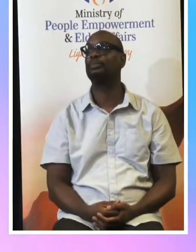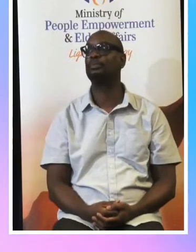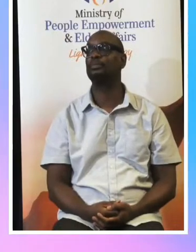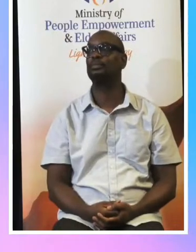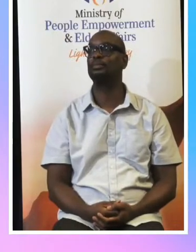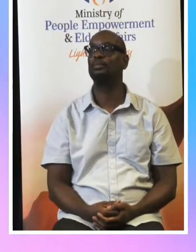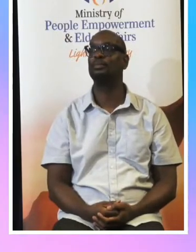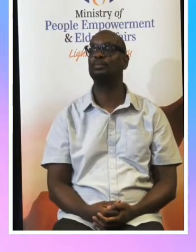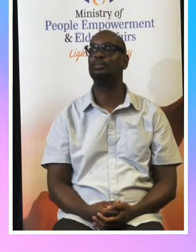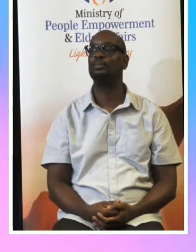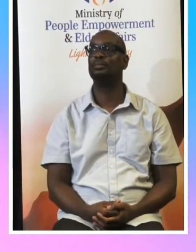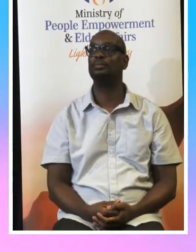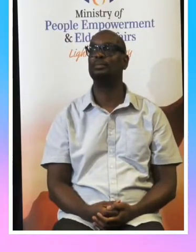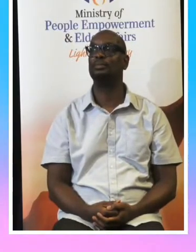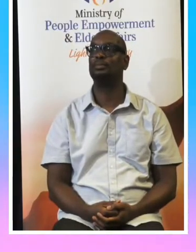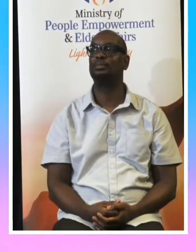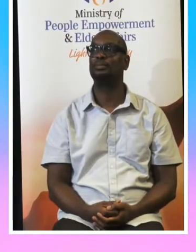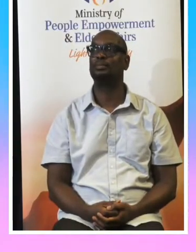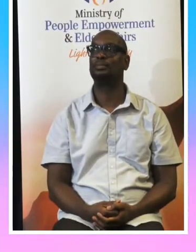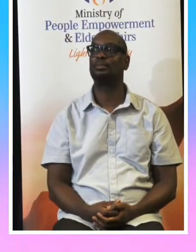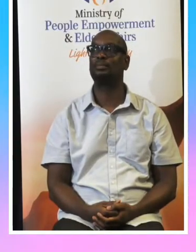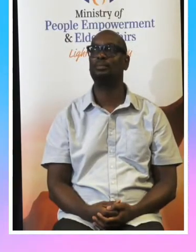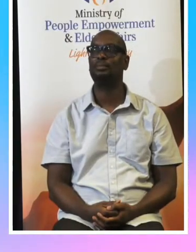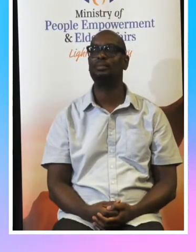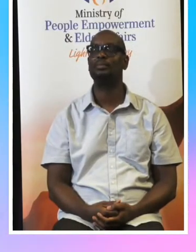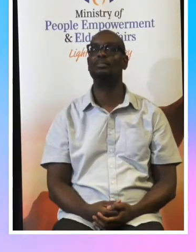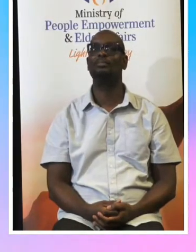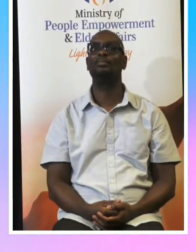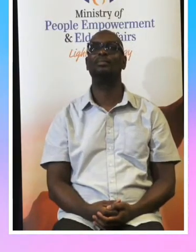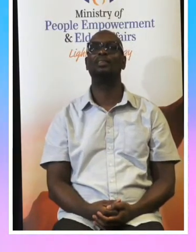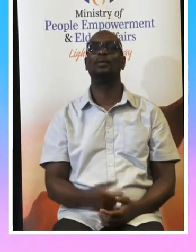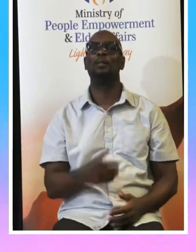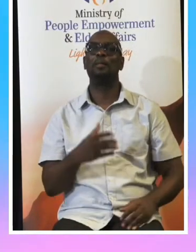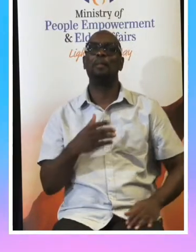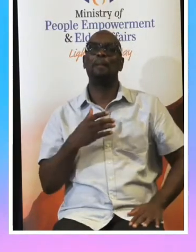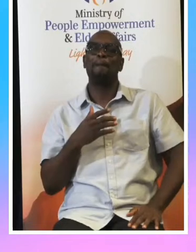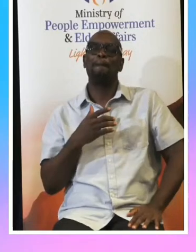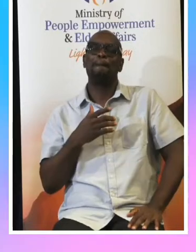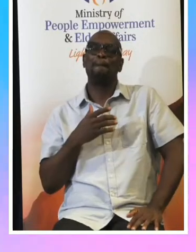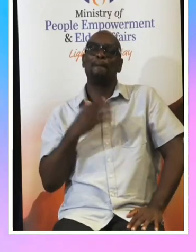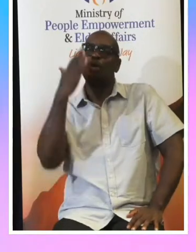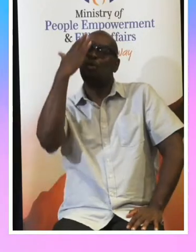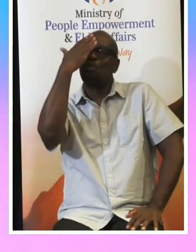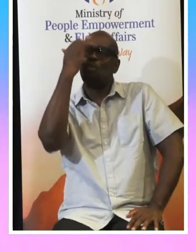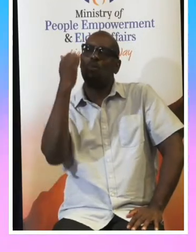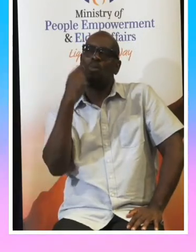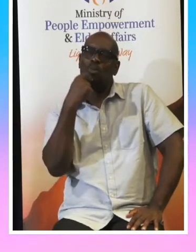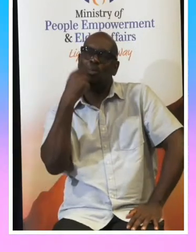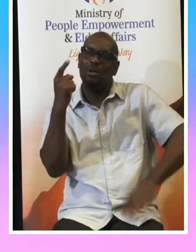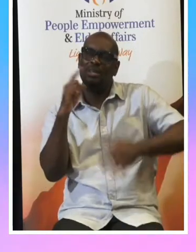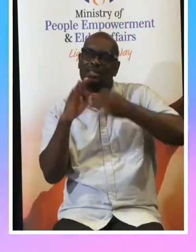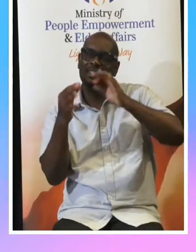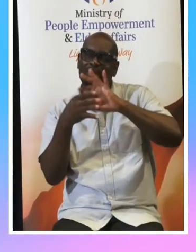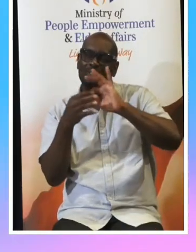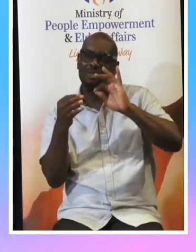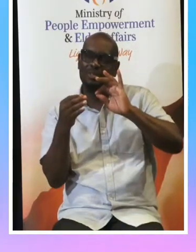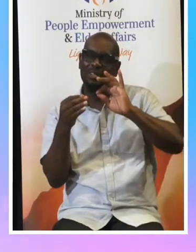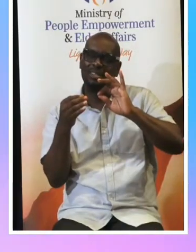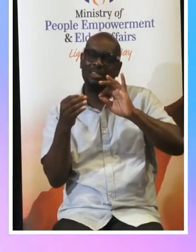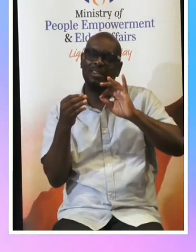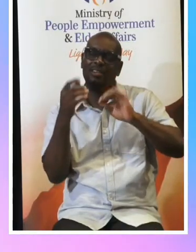I make that point, I tell you that story to perhaps make the point that good people